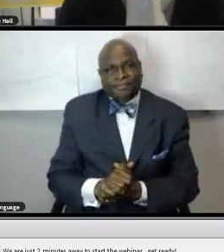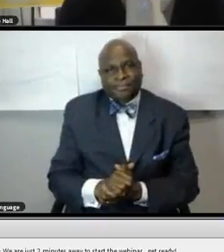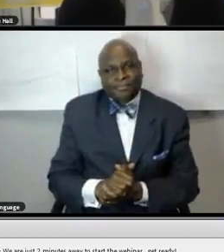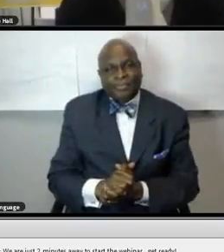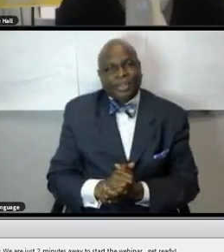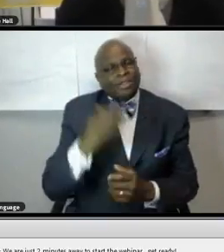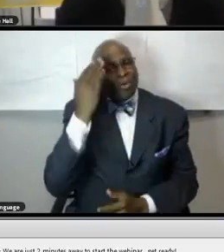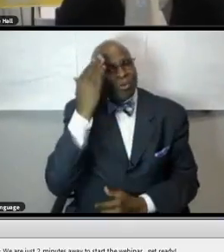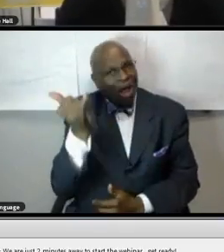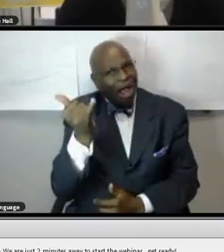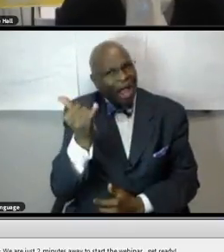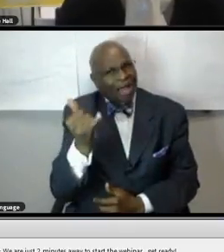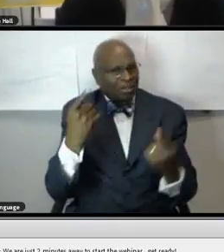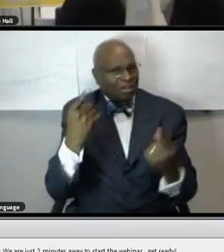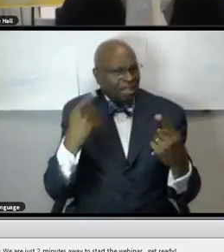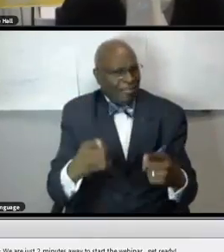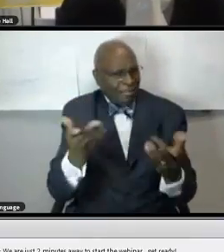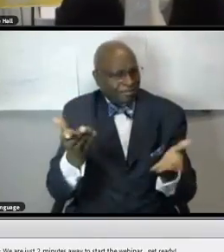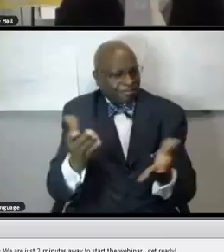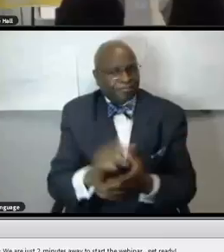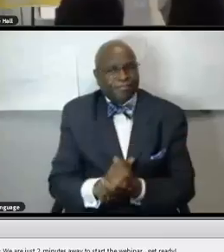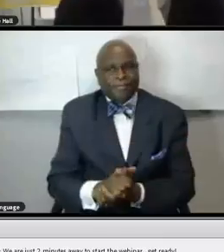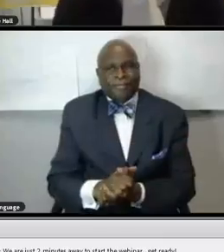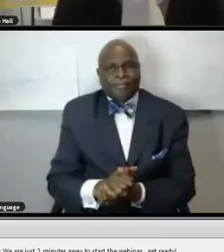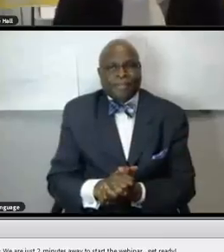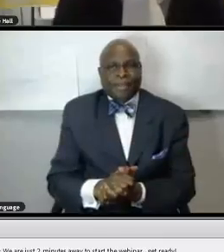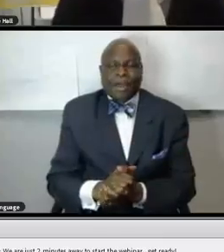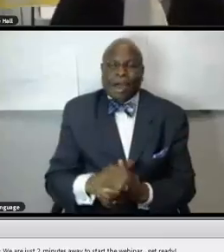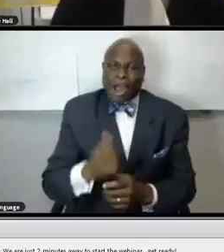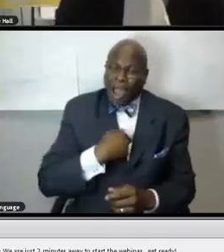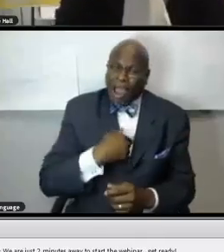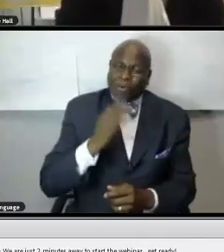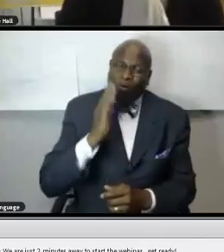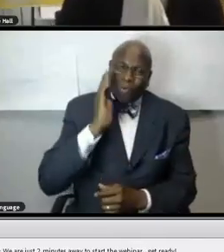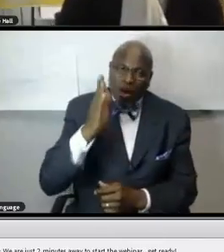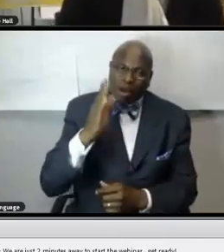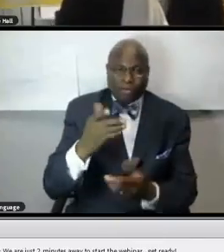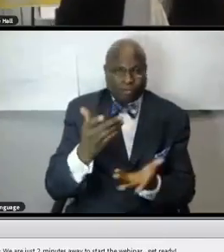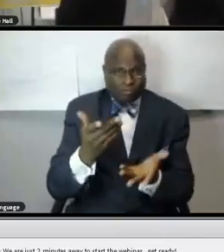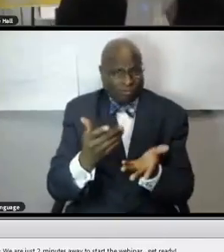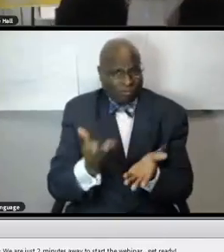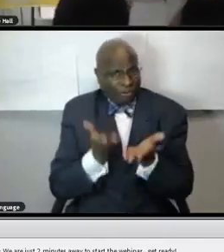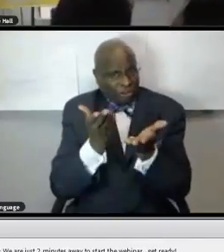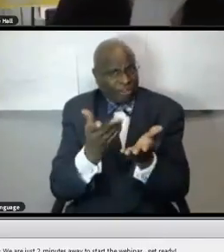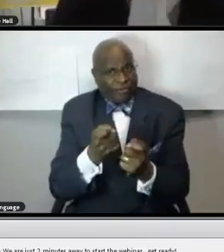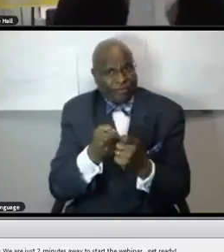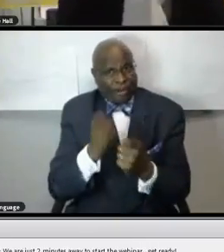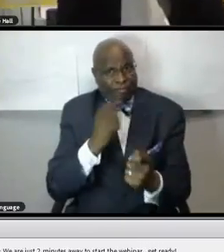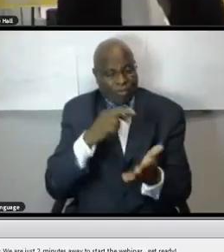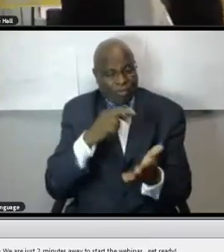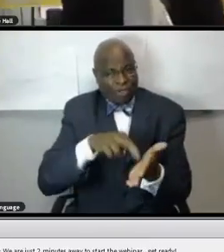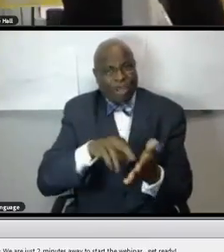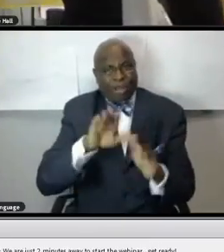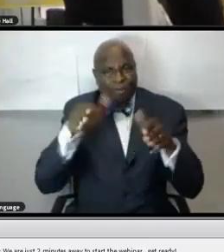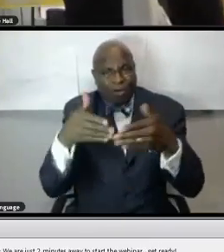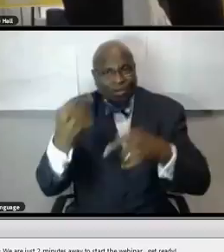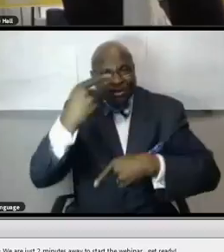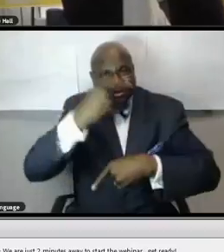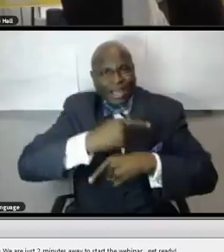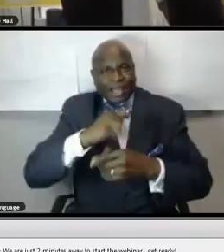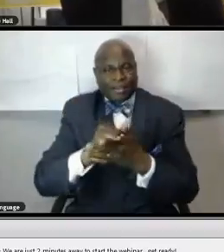So why? What's going on here? I am going to submit to you our focus today in